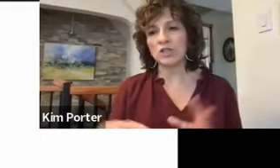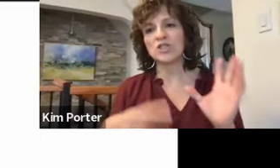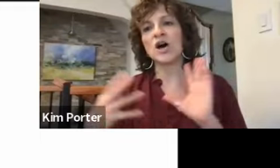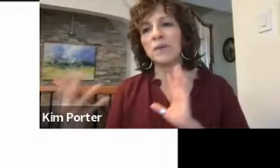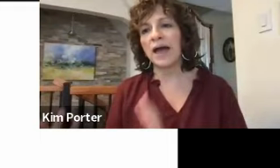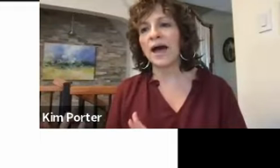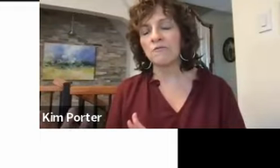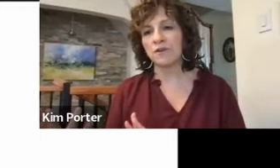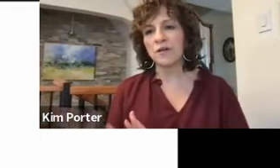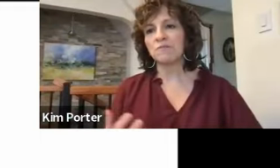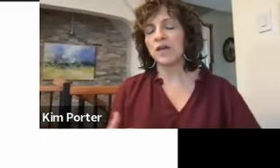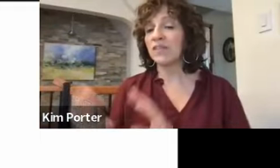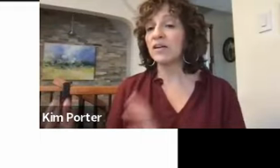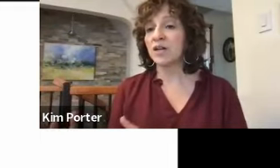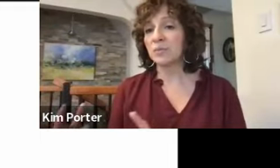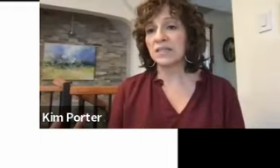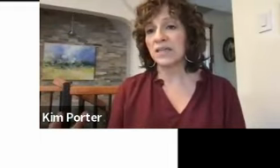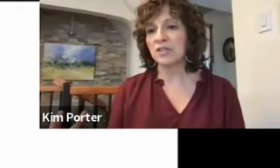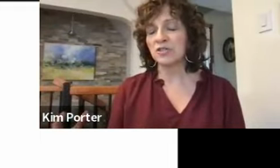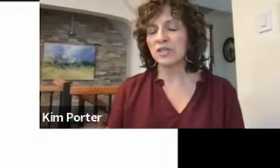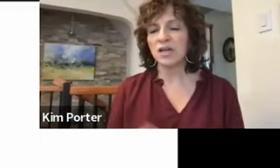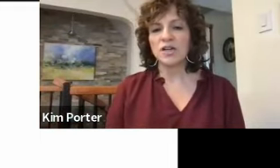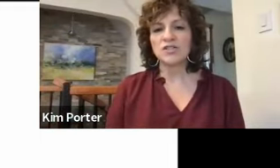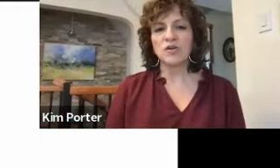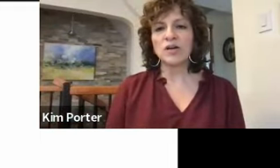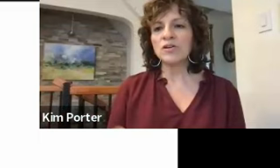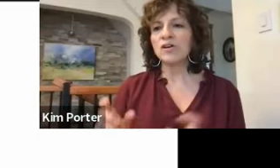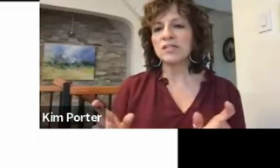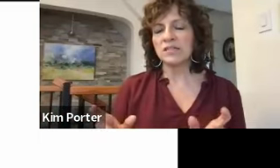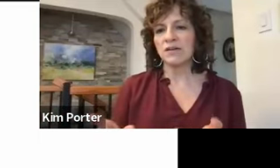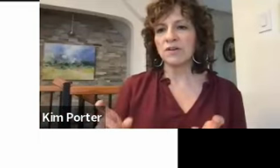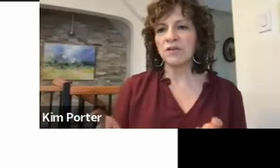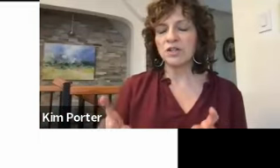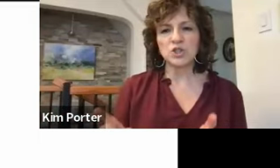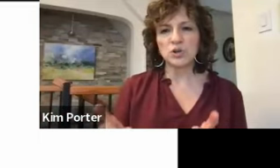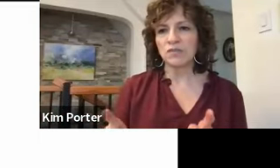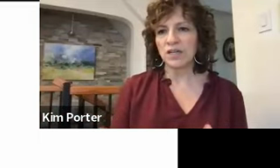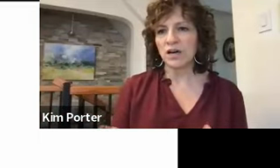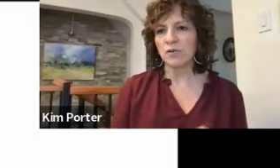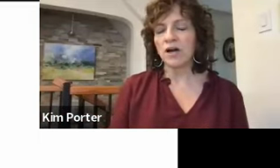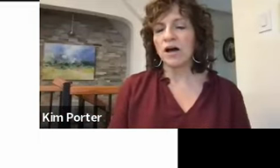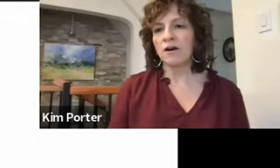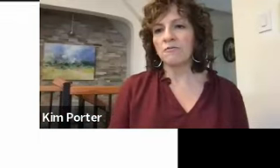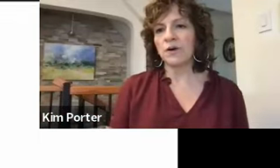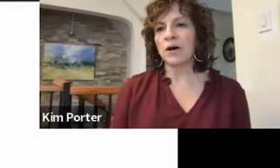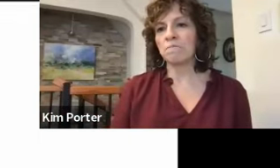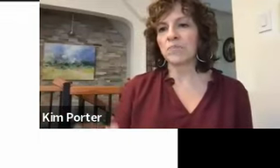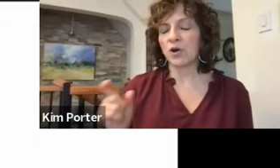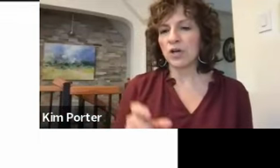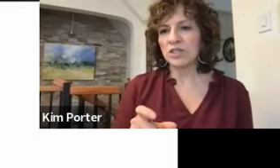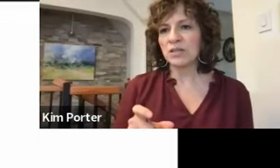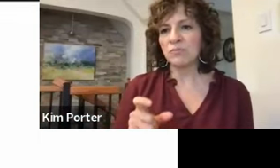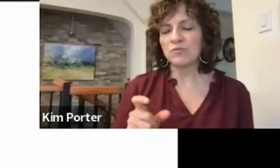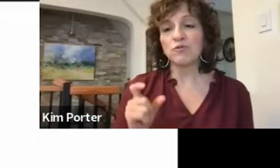these questions on behalf of the anonymous teenagers. So here you're going to see a very short video of